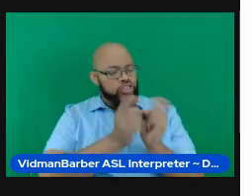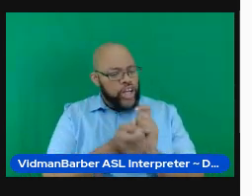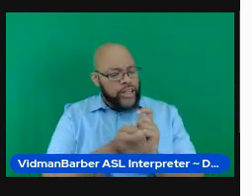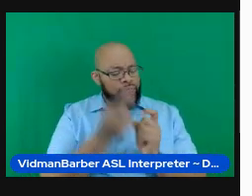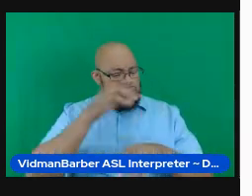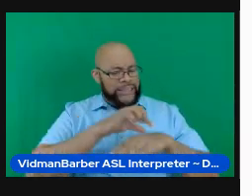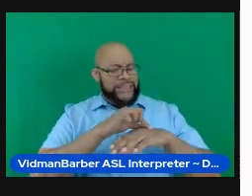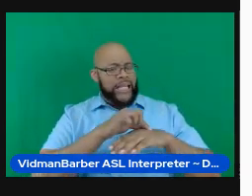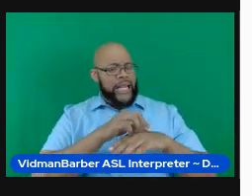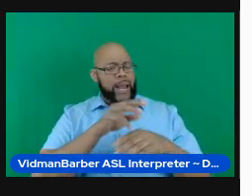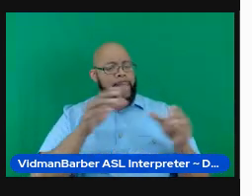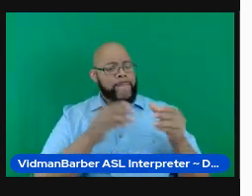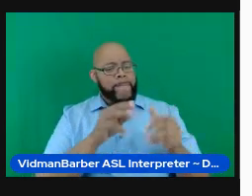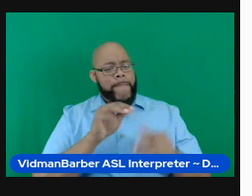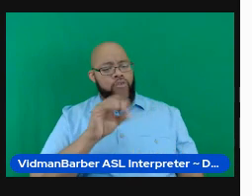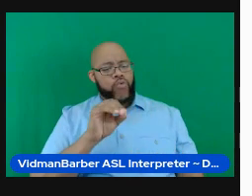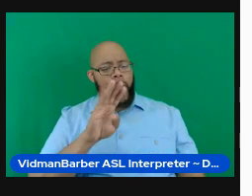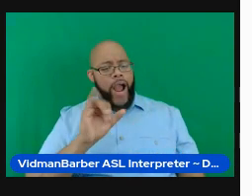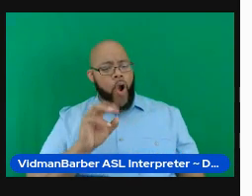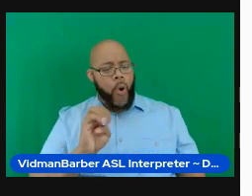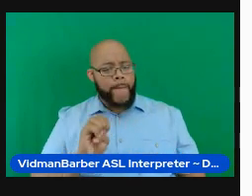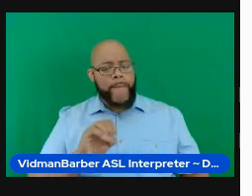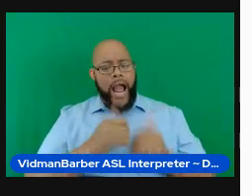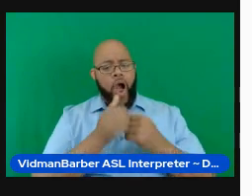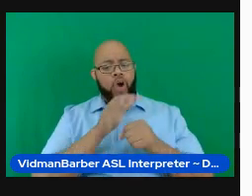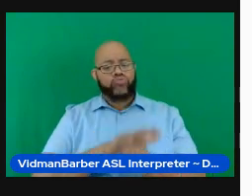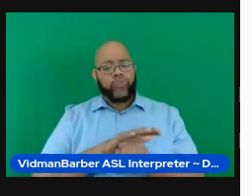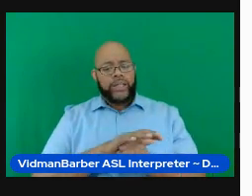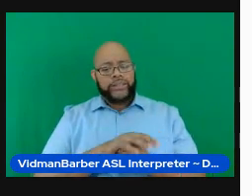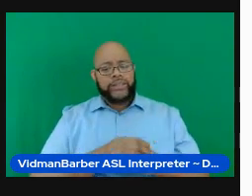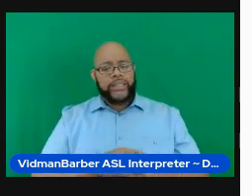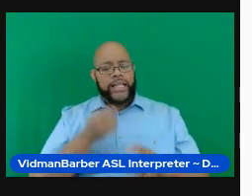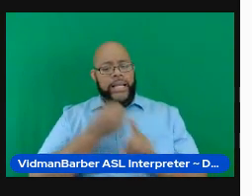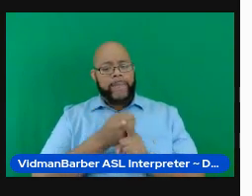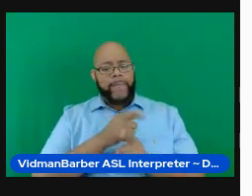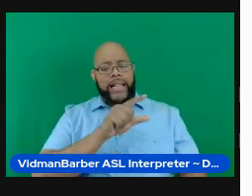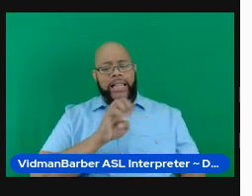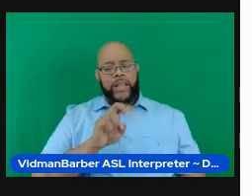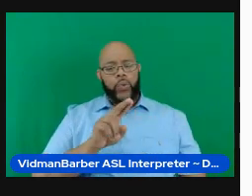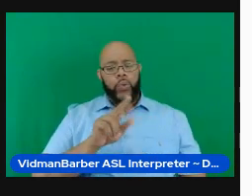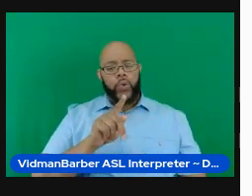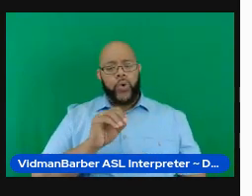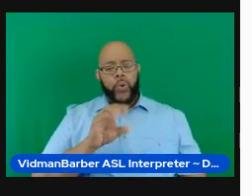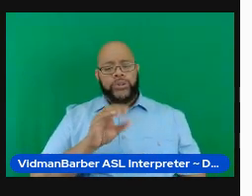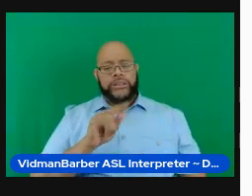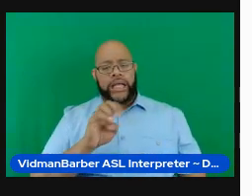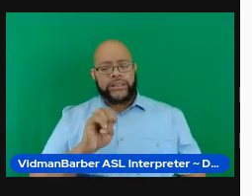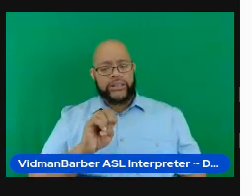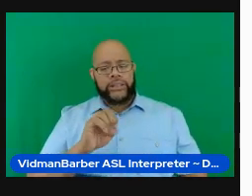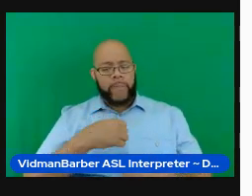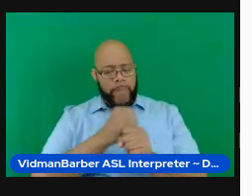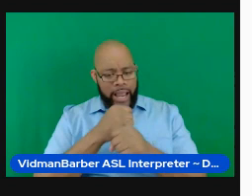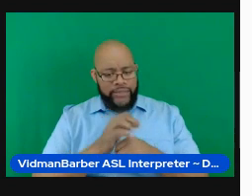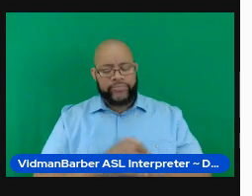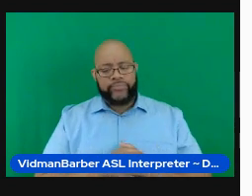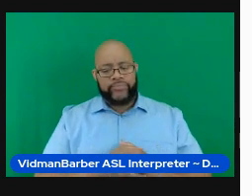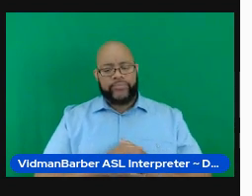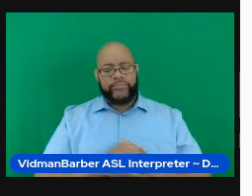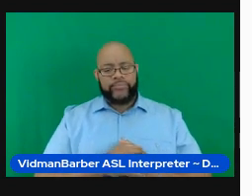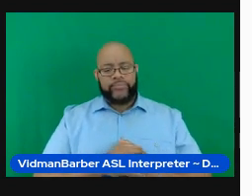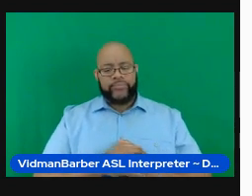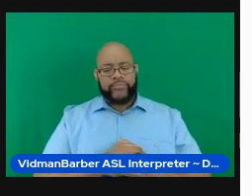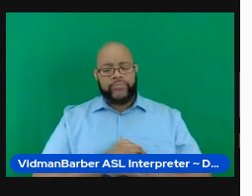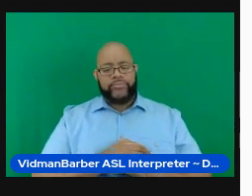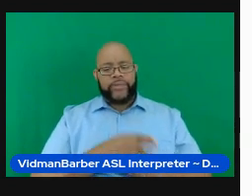skin microbiome? How does stress impact the leukocyte modulation by beta defensins? And